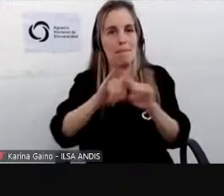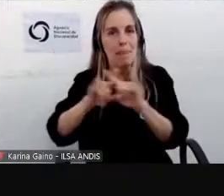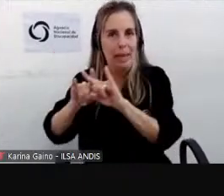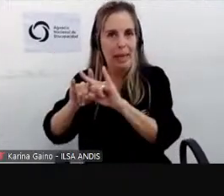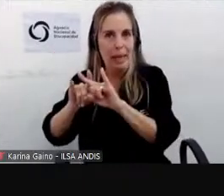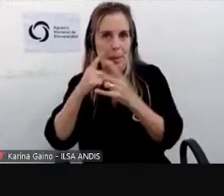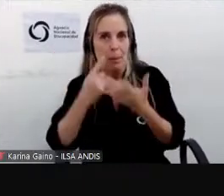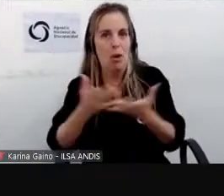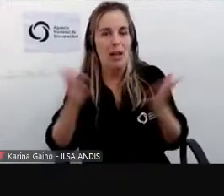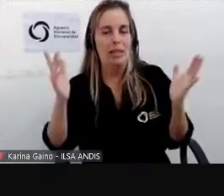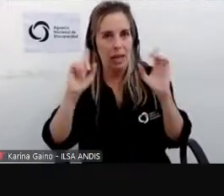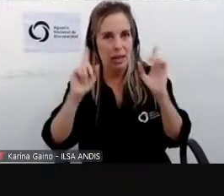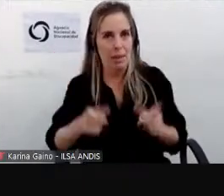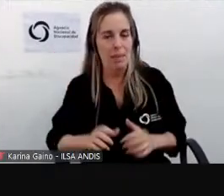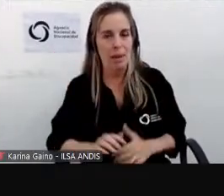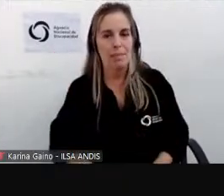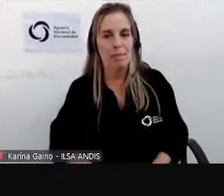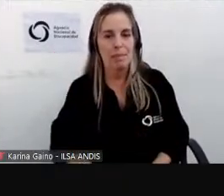own webpage.